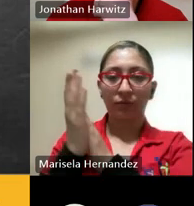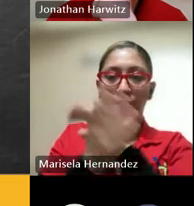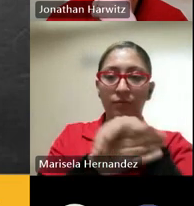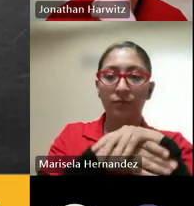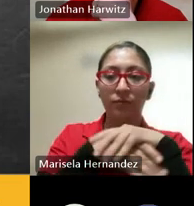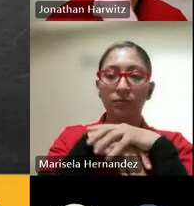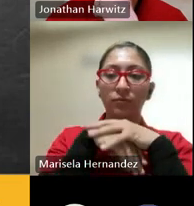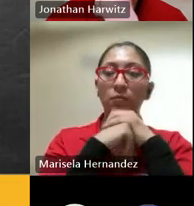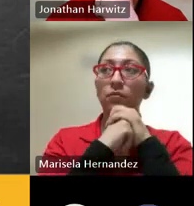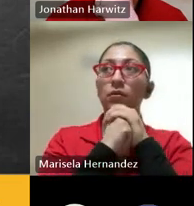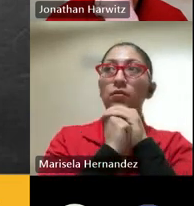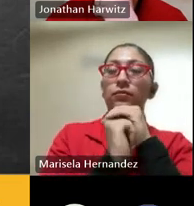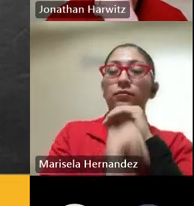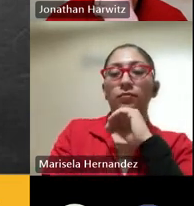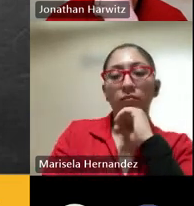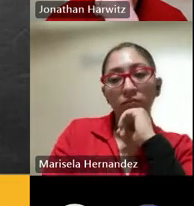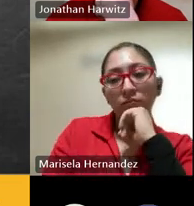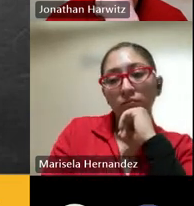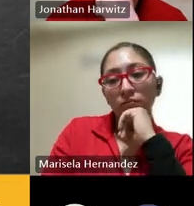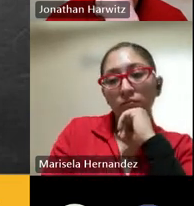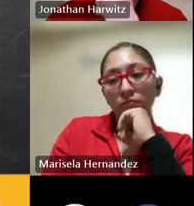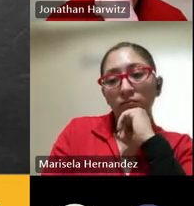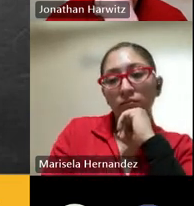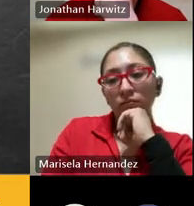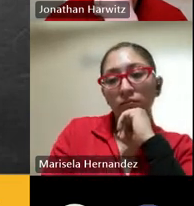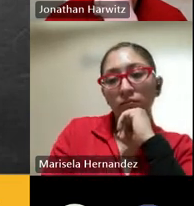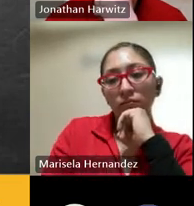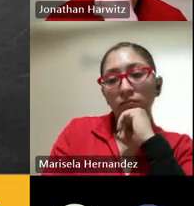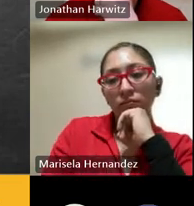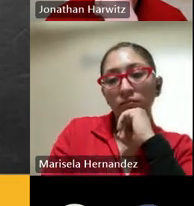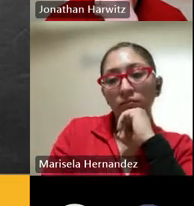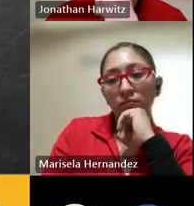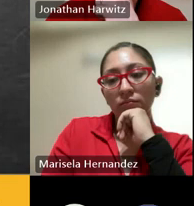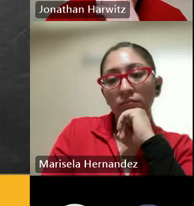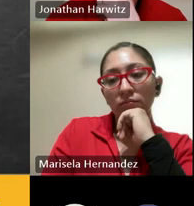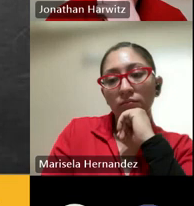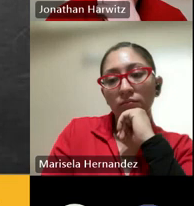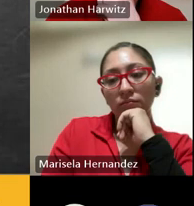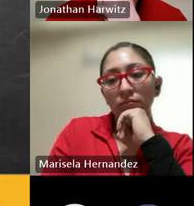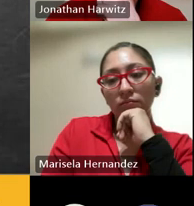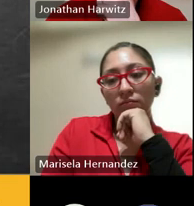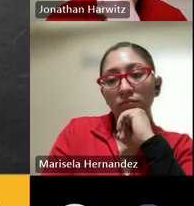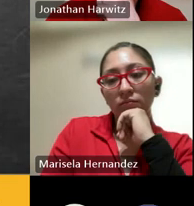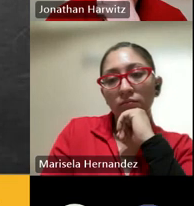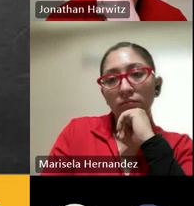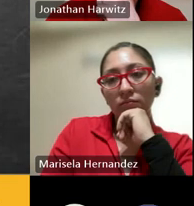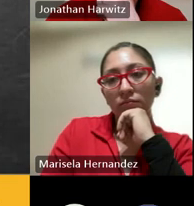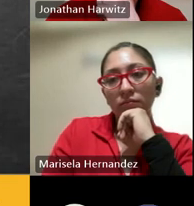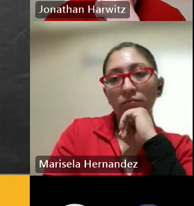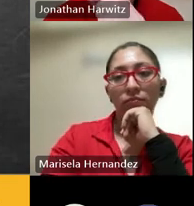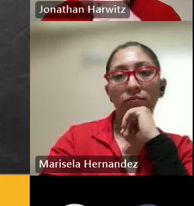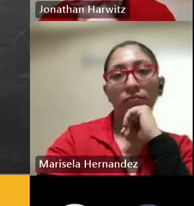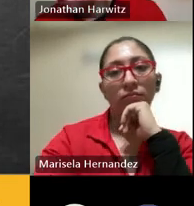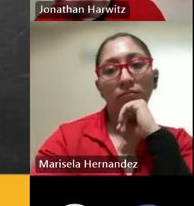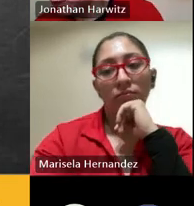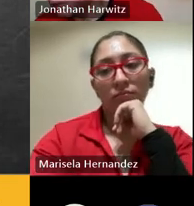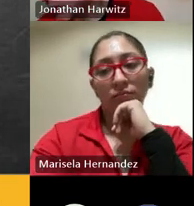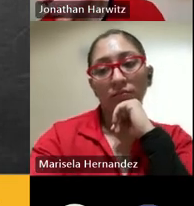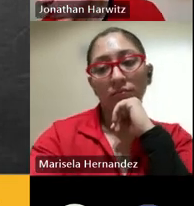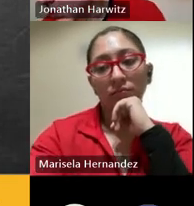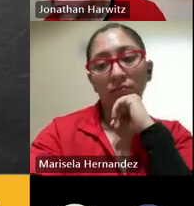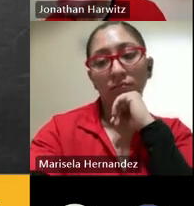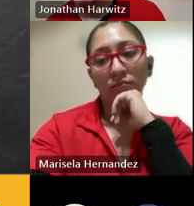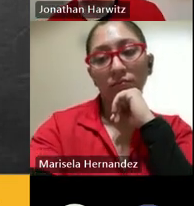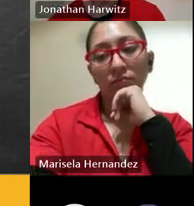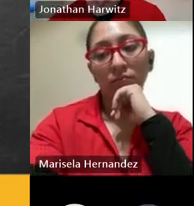more questions in the chat. Jill Lorden asked, I can't imagine how they would determine if someone is a first